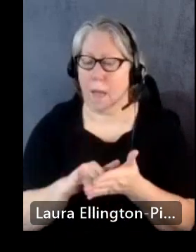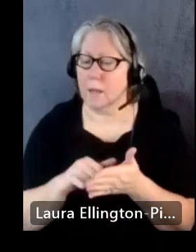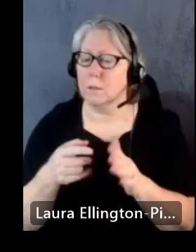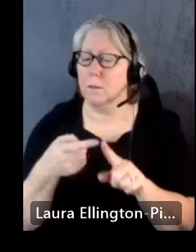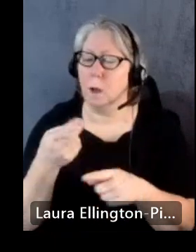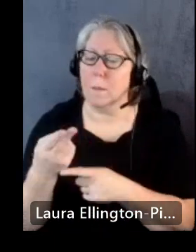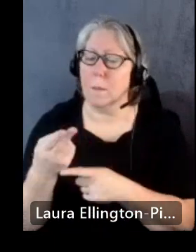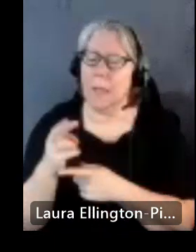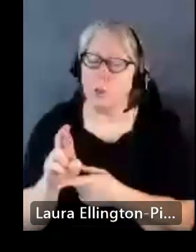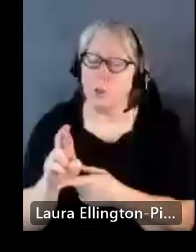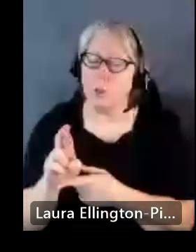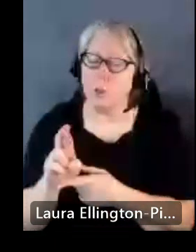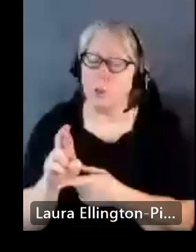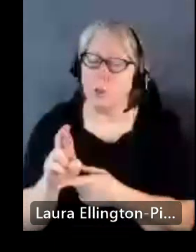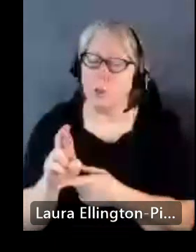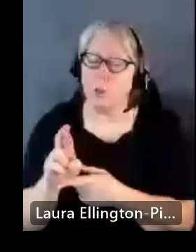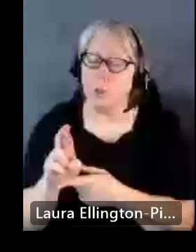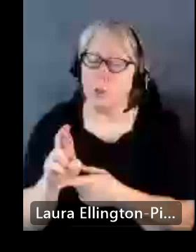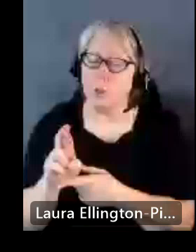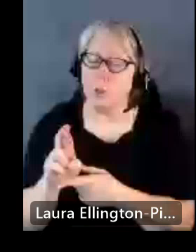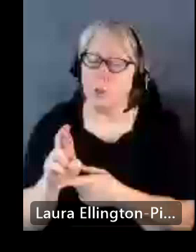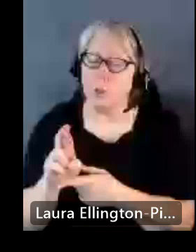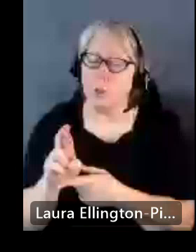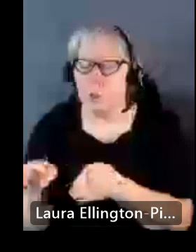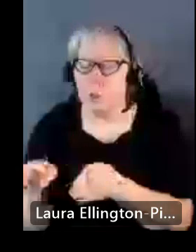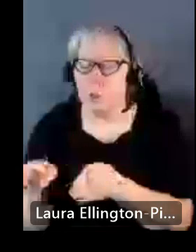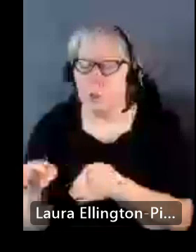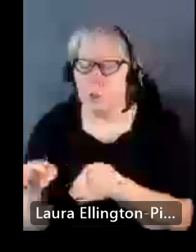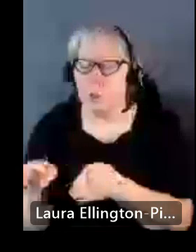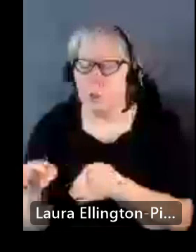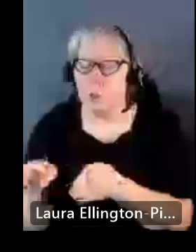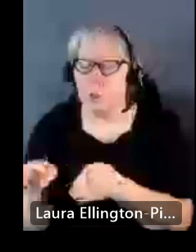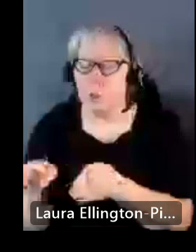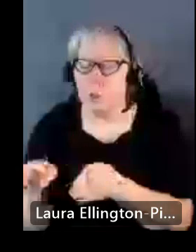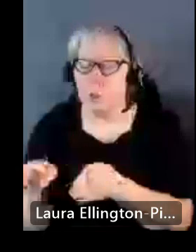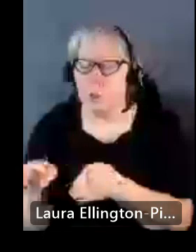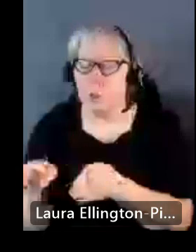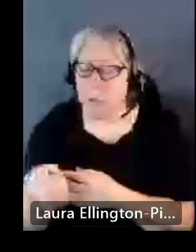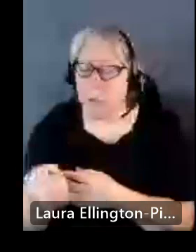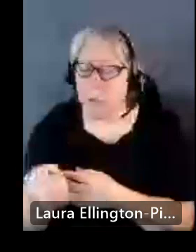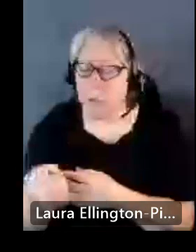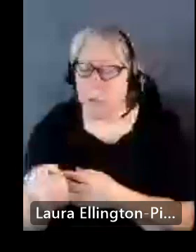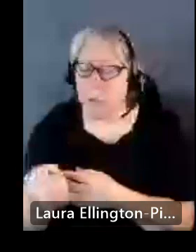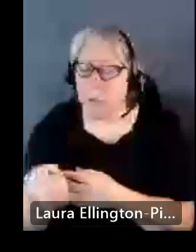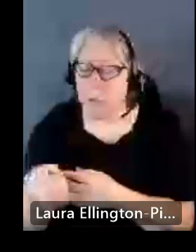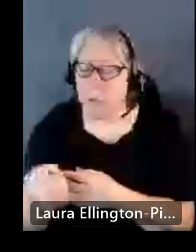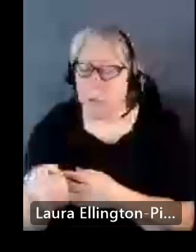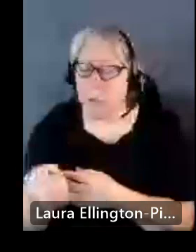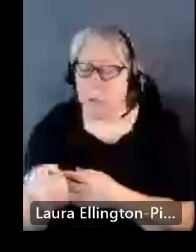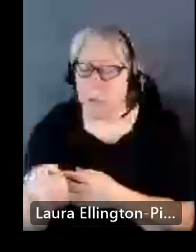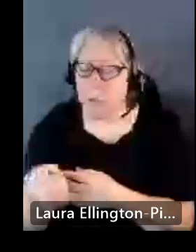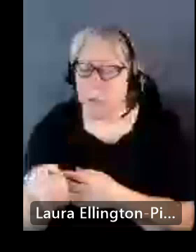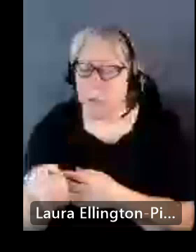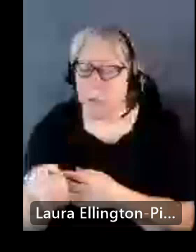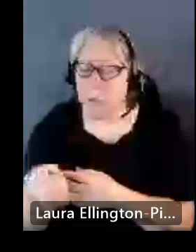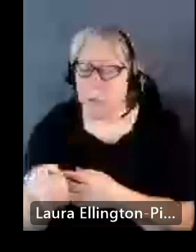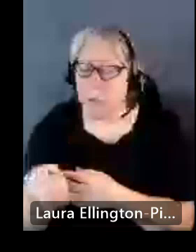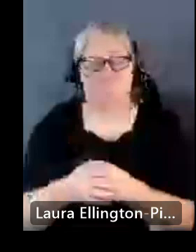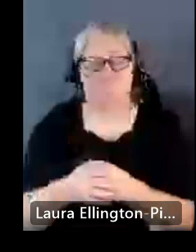values that are loaded in the system. Okay, such as your insurance rates and other rates like that that are all loaded in. Creates a projection